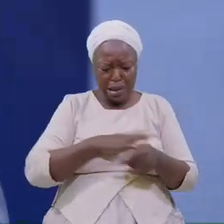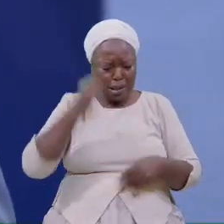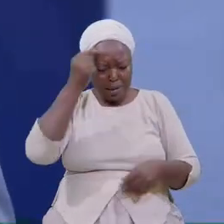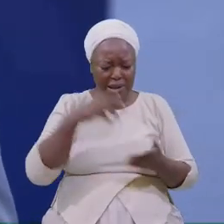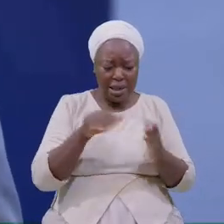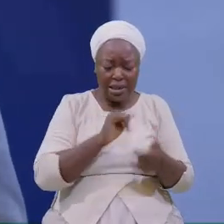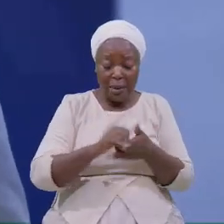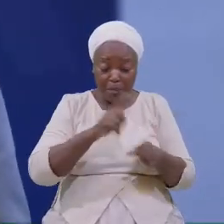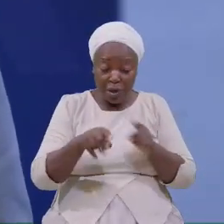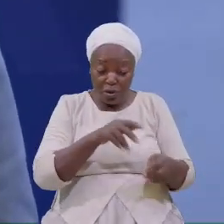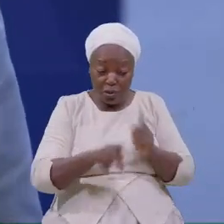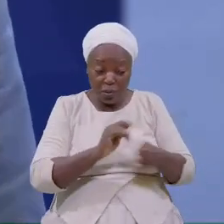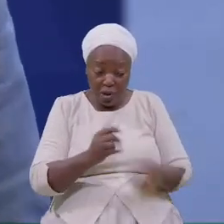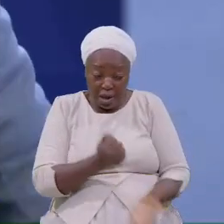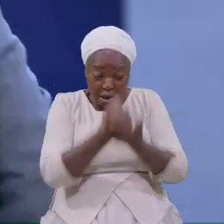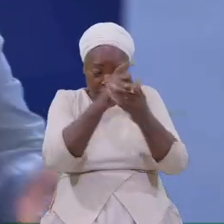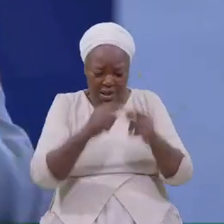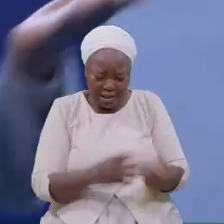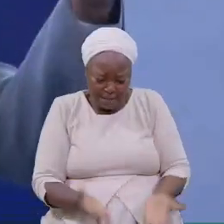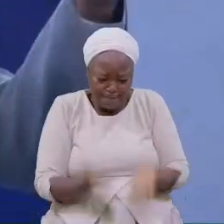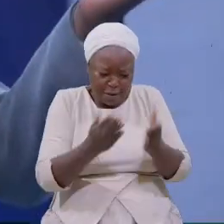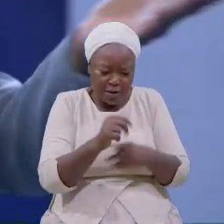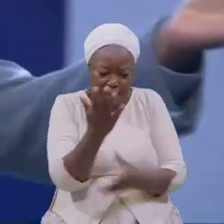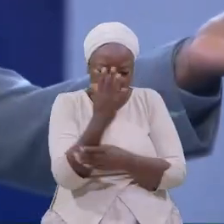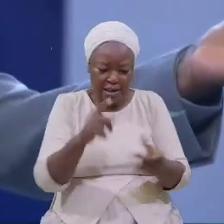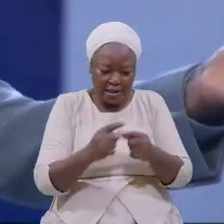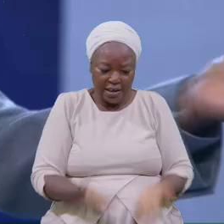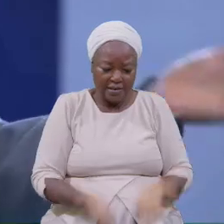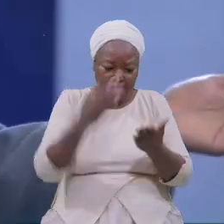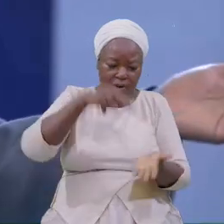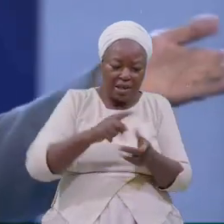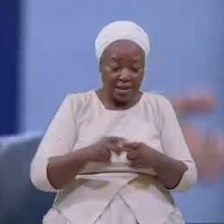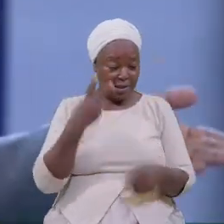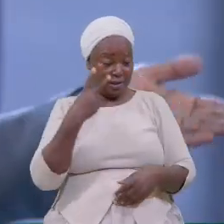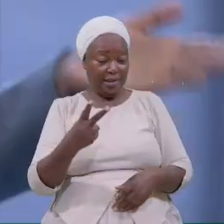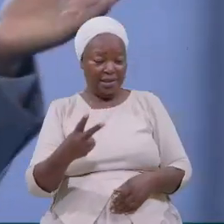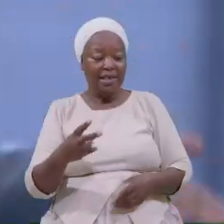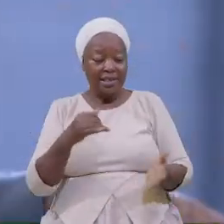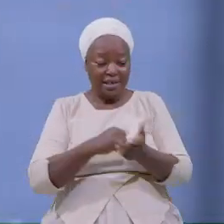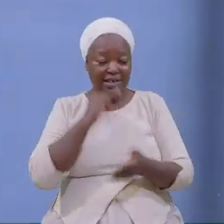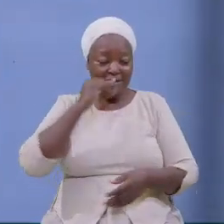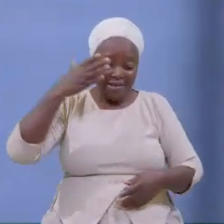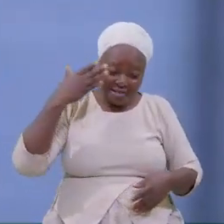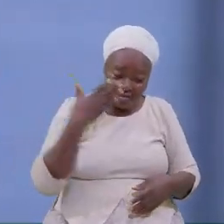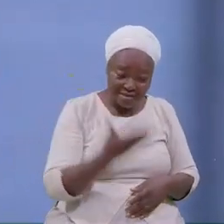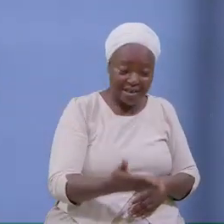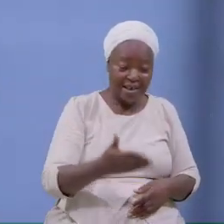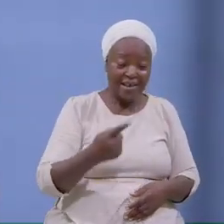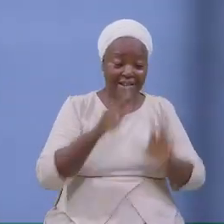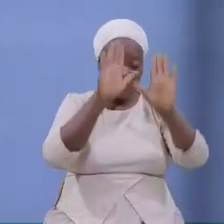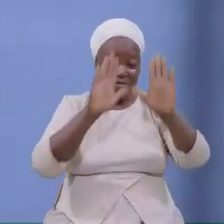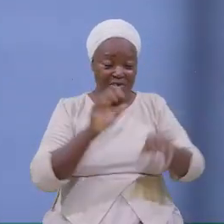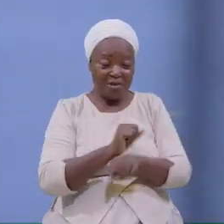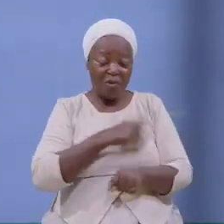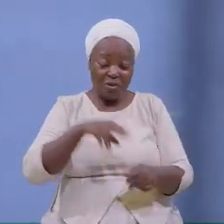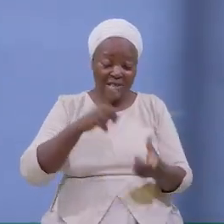their hand and they lift you up. And behold, it is right there. You get up and